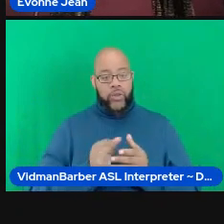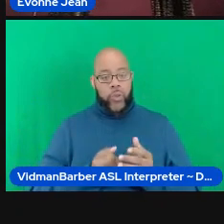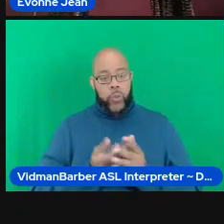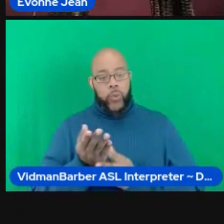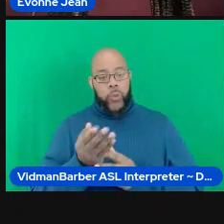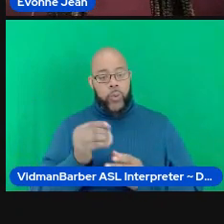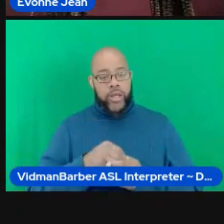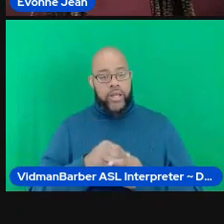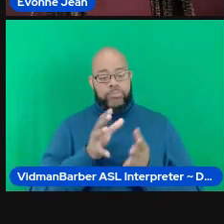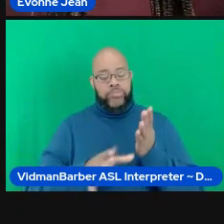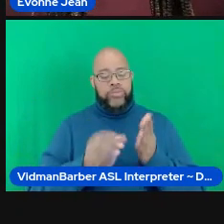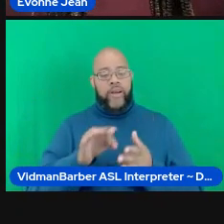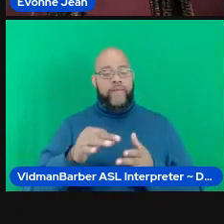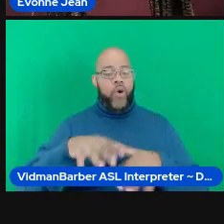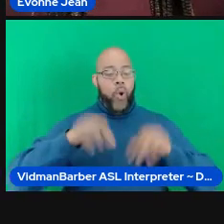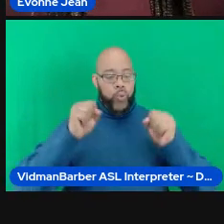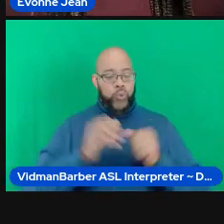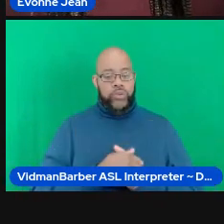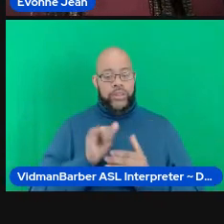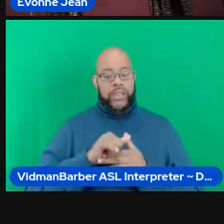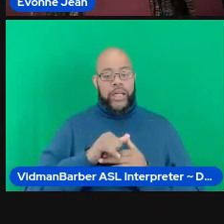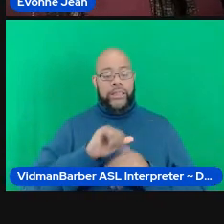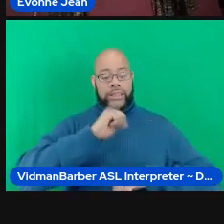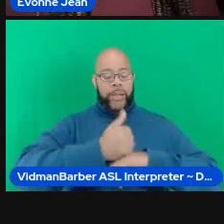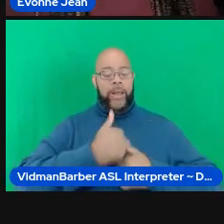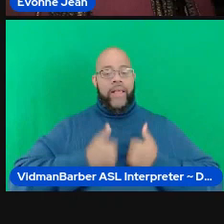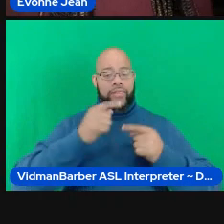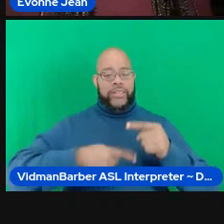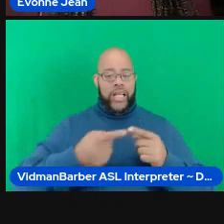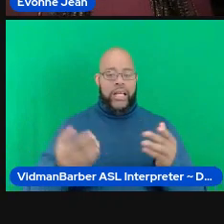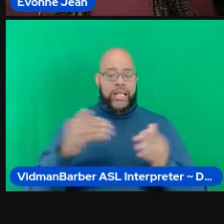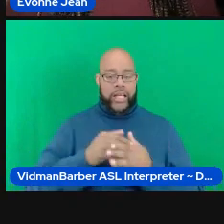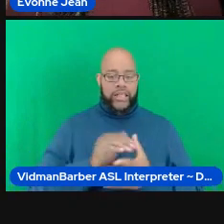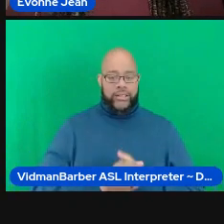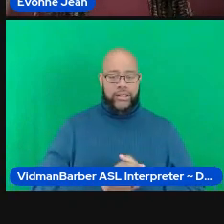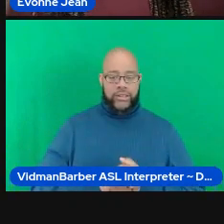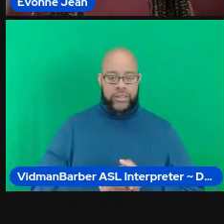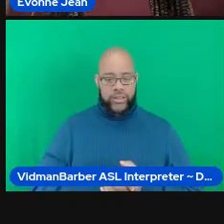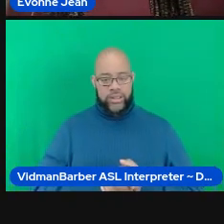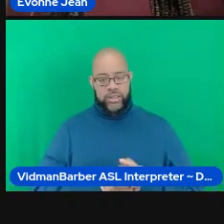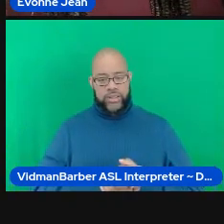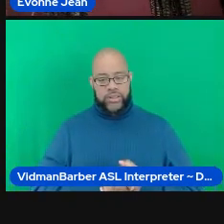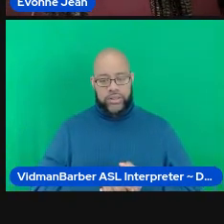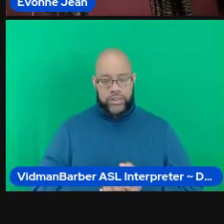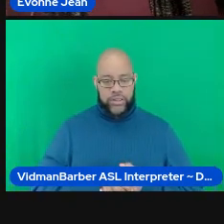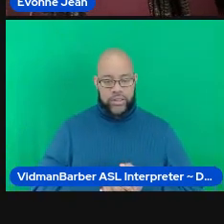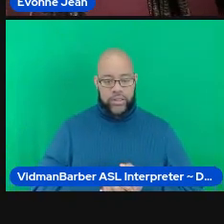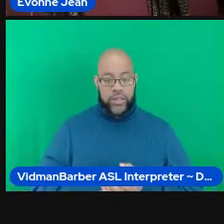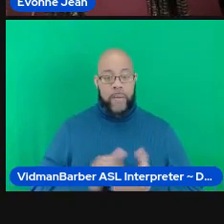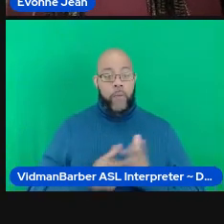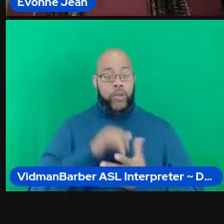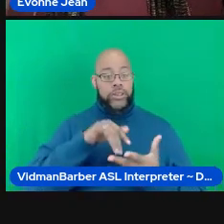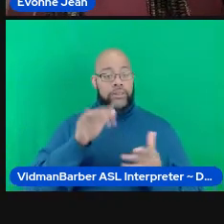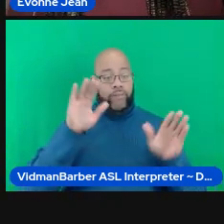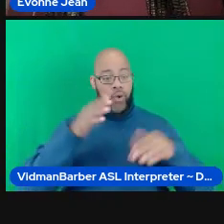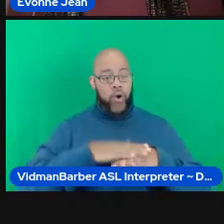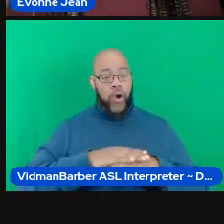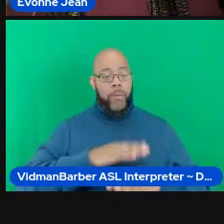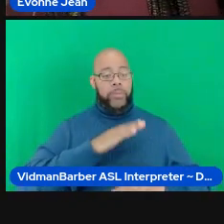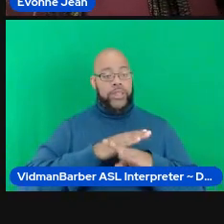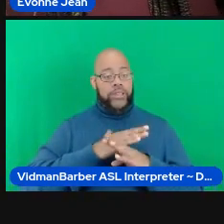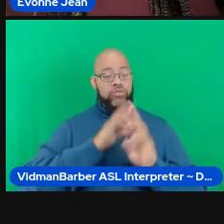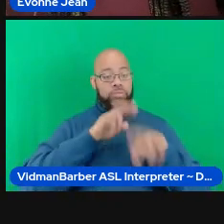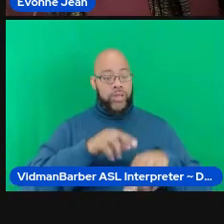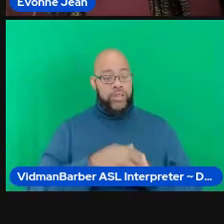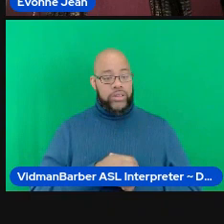feces of the hosts. And this reestablishes the life cycle in the external environment. While most studies have focused on protective immune responses at